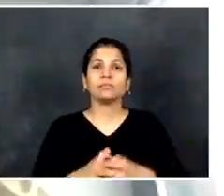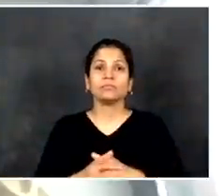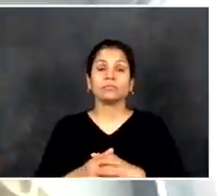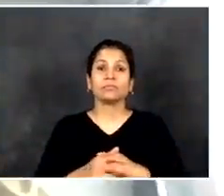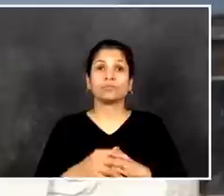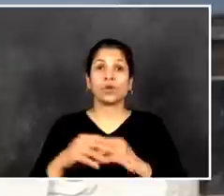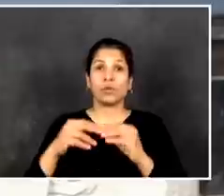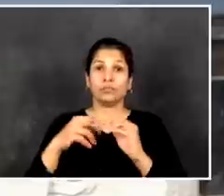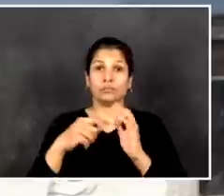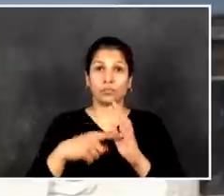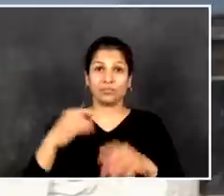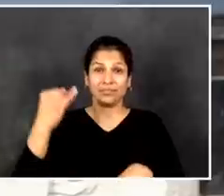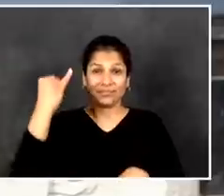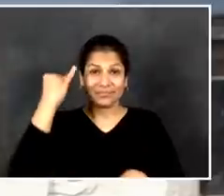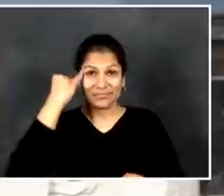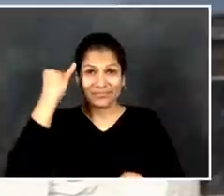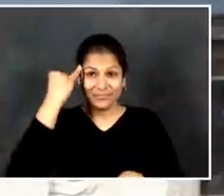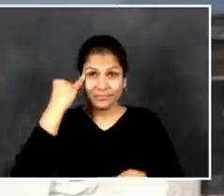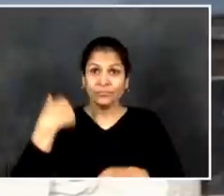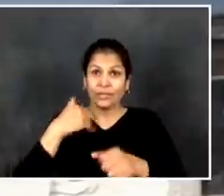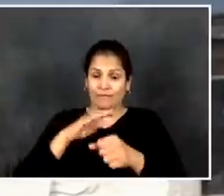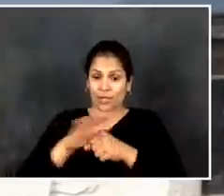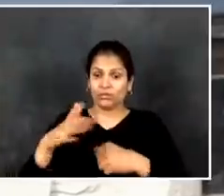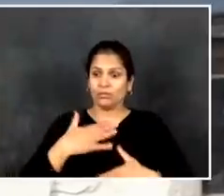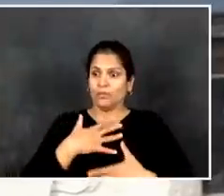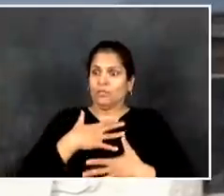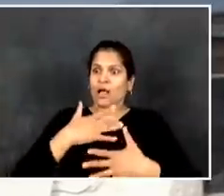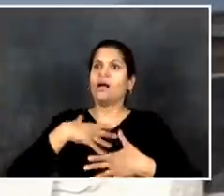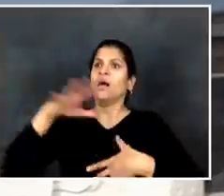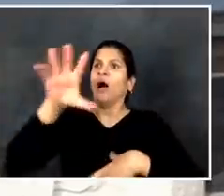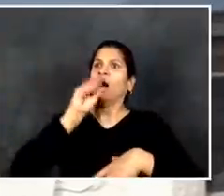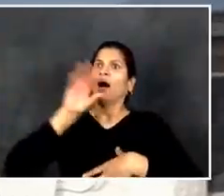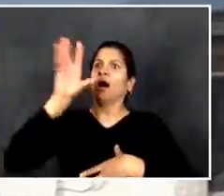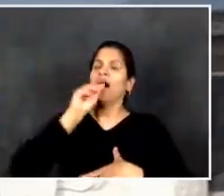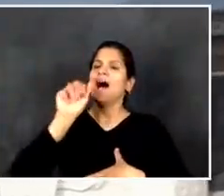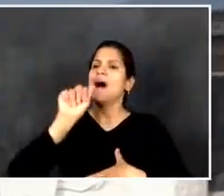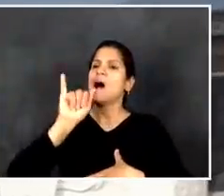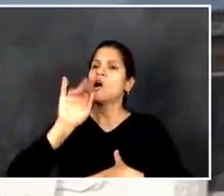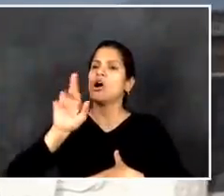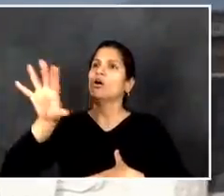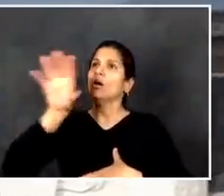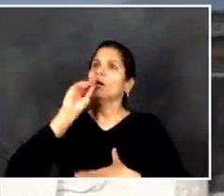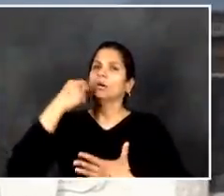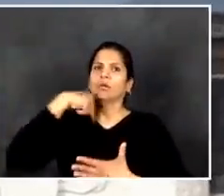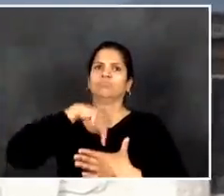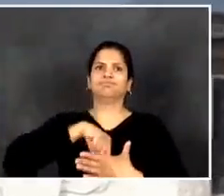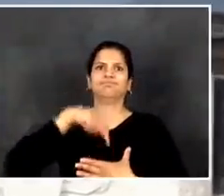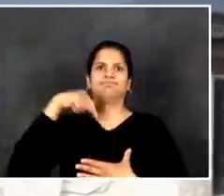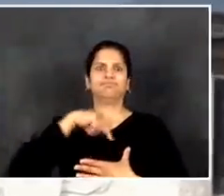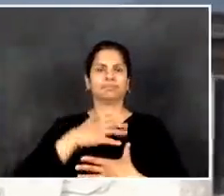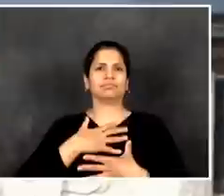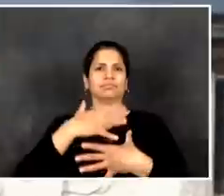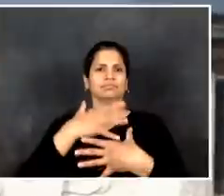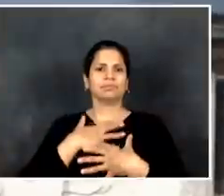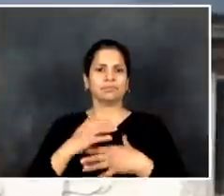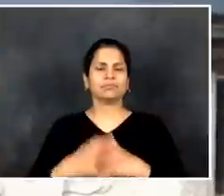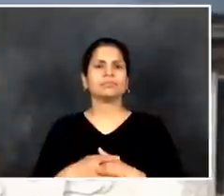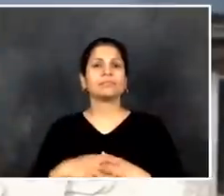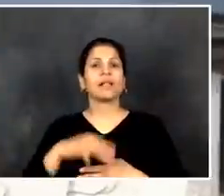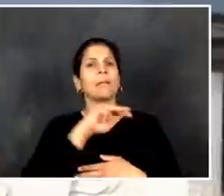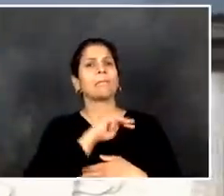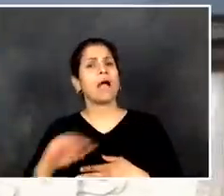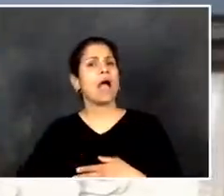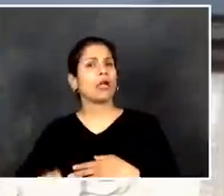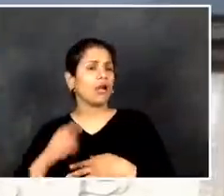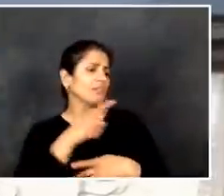that's perfect. That's great, Mitch. And I think Mitch just gave us the narration we needed. Unless there's anything you want to add, Scott, feel free and